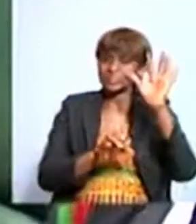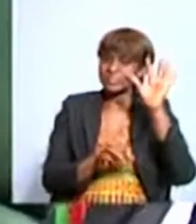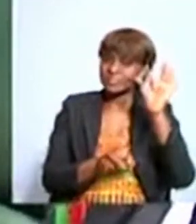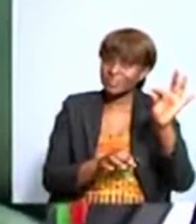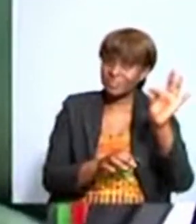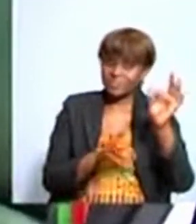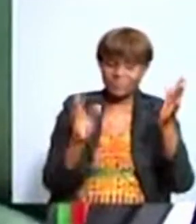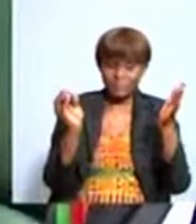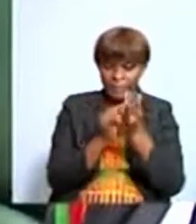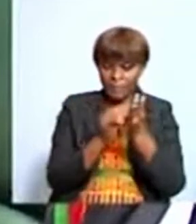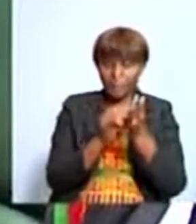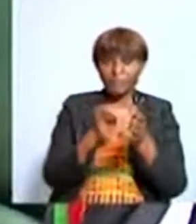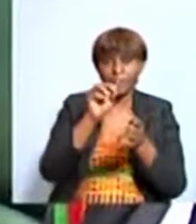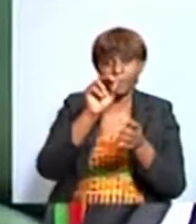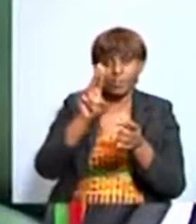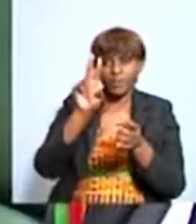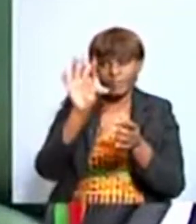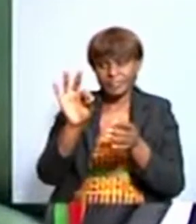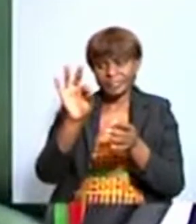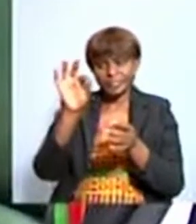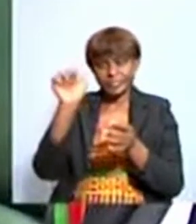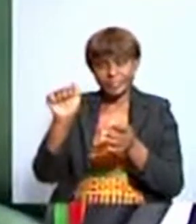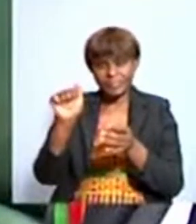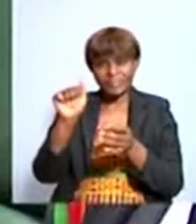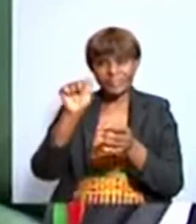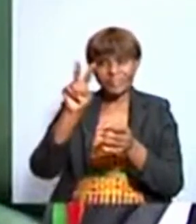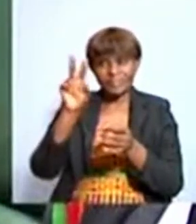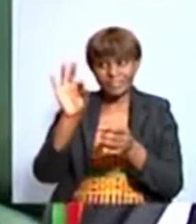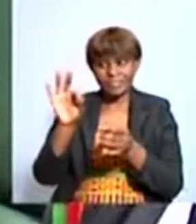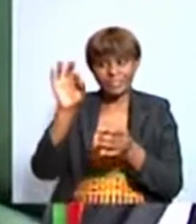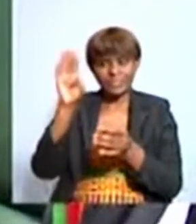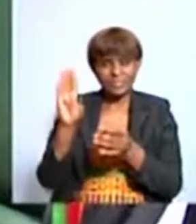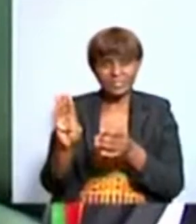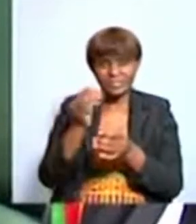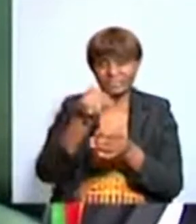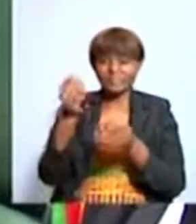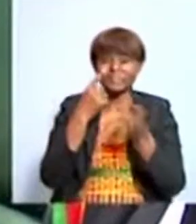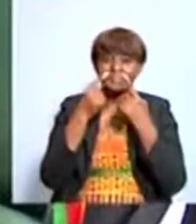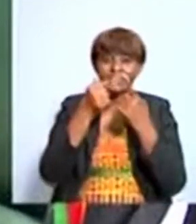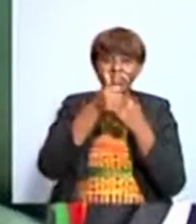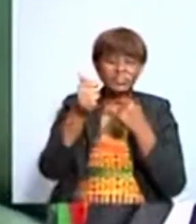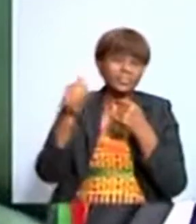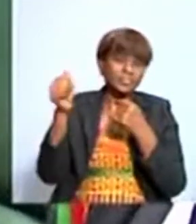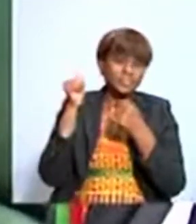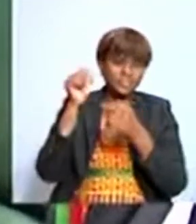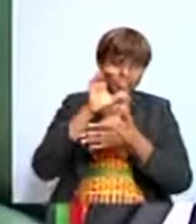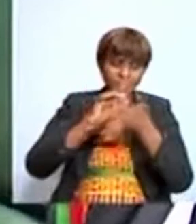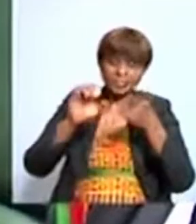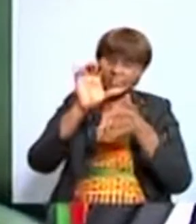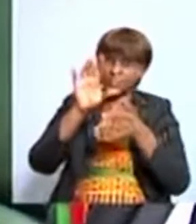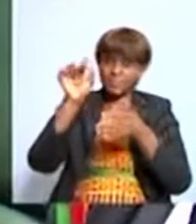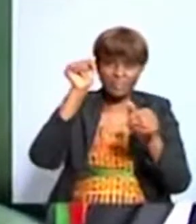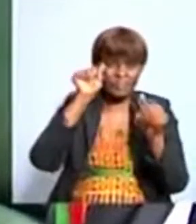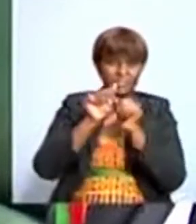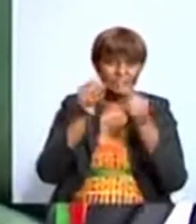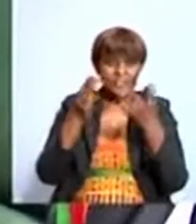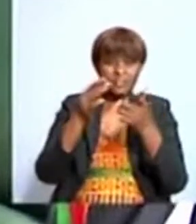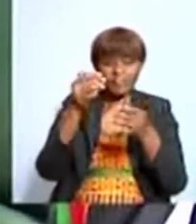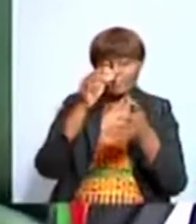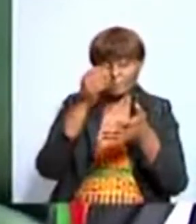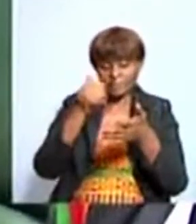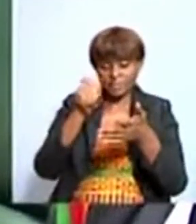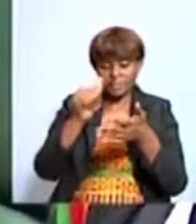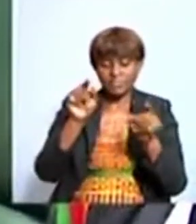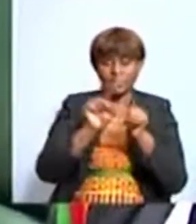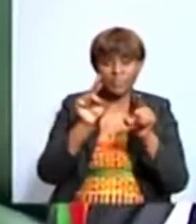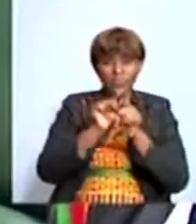of section 29A and 29B. Any debate? Any objection? Clause 9 is agreed to. Clause 10, amendment